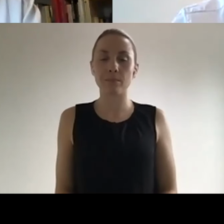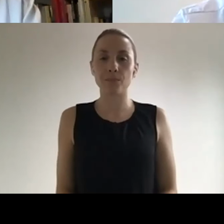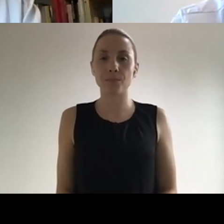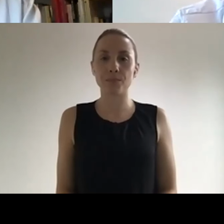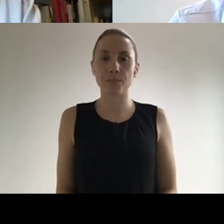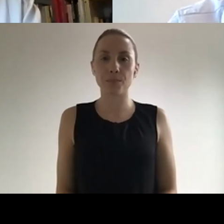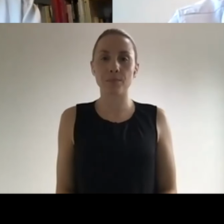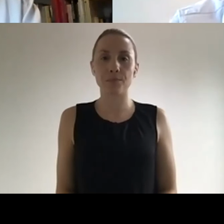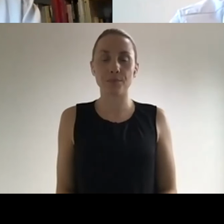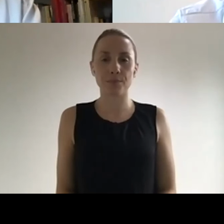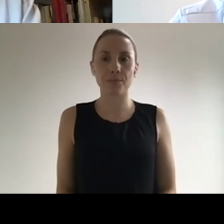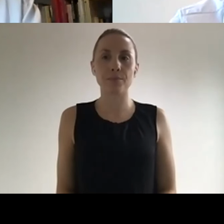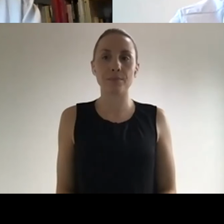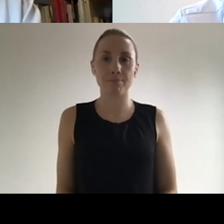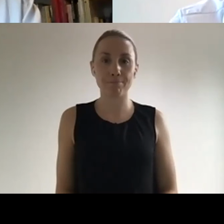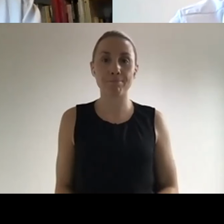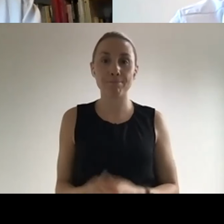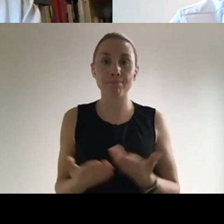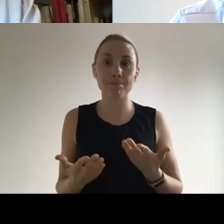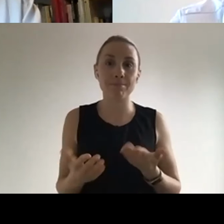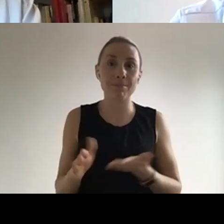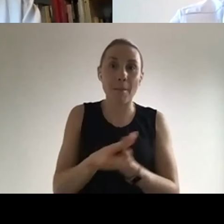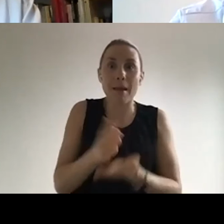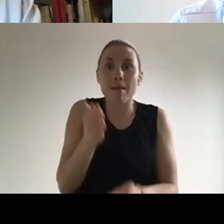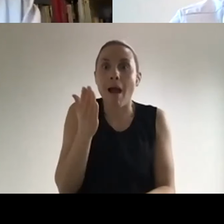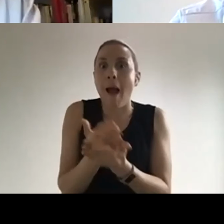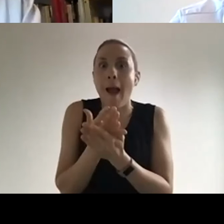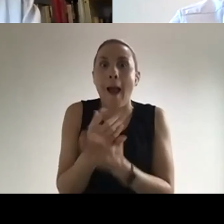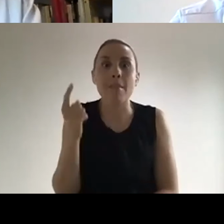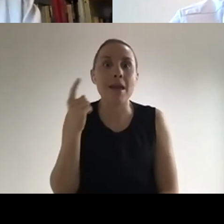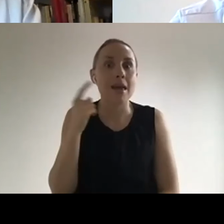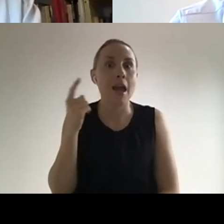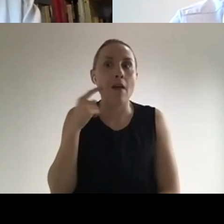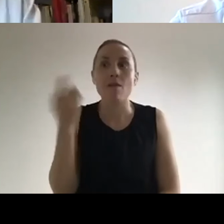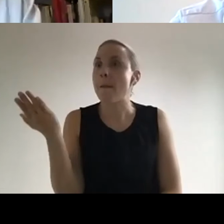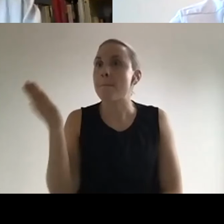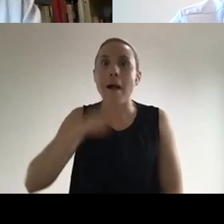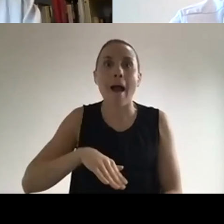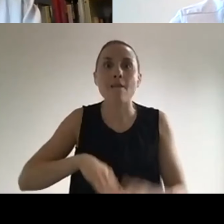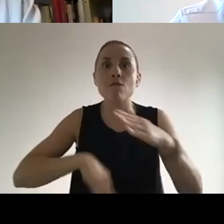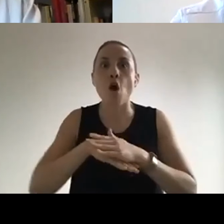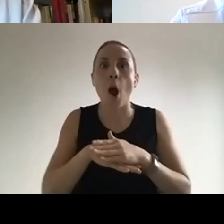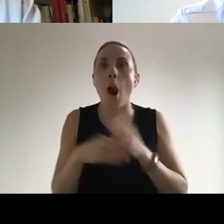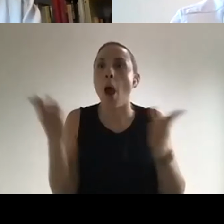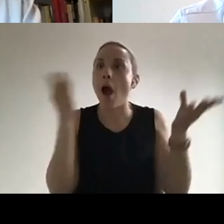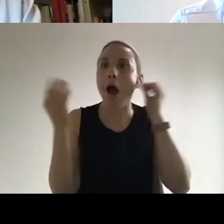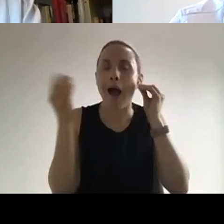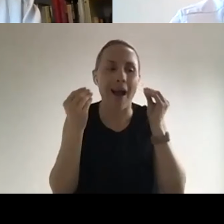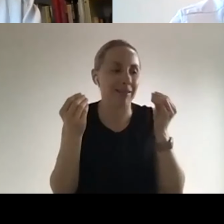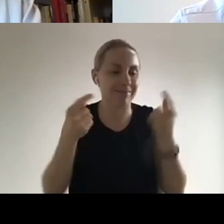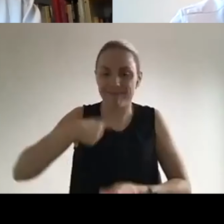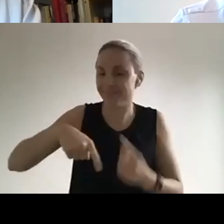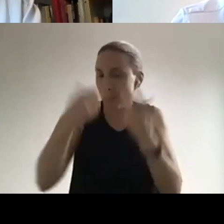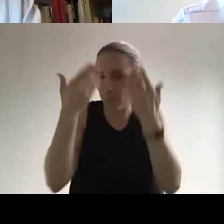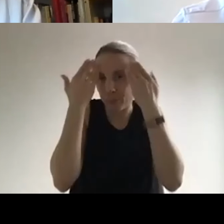sure that it will completely restore hearing. But what Hugh has already alluded to, if we can, for example,